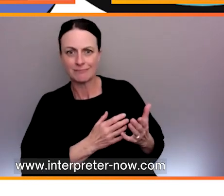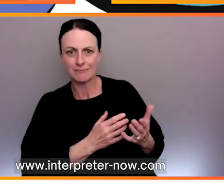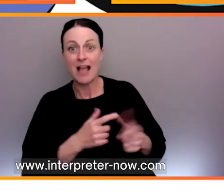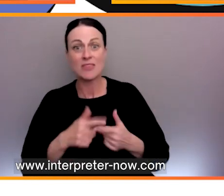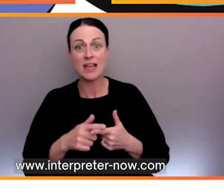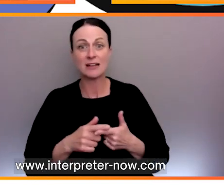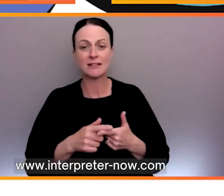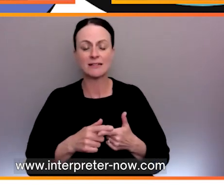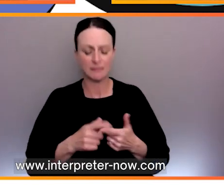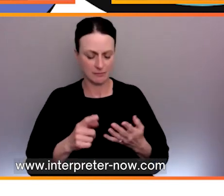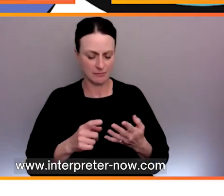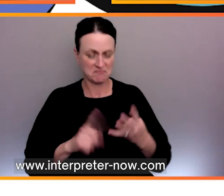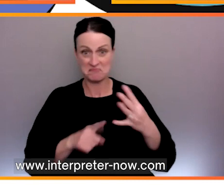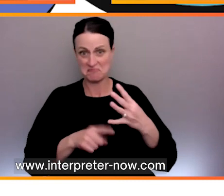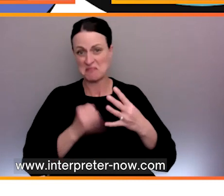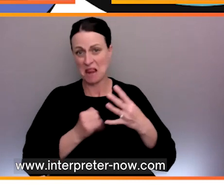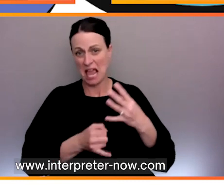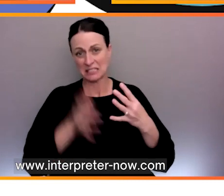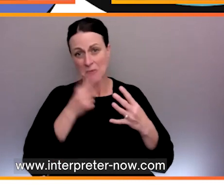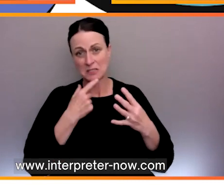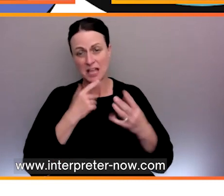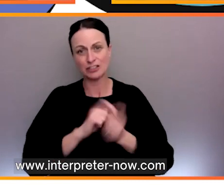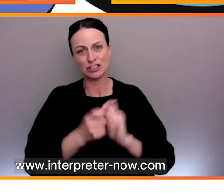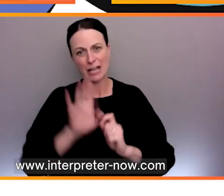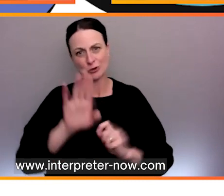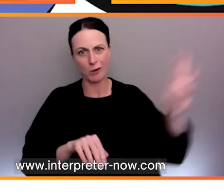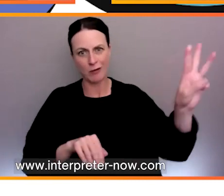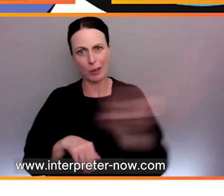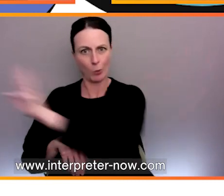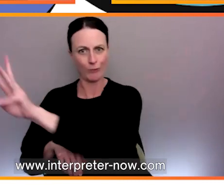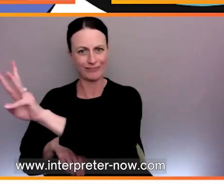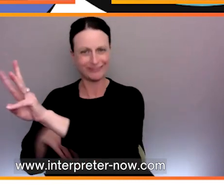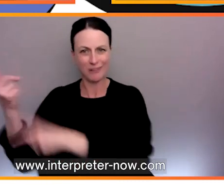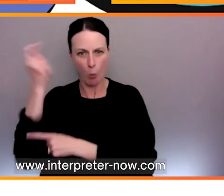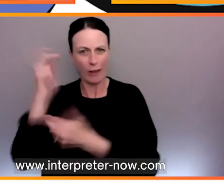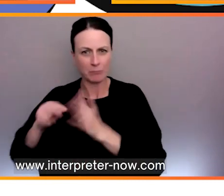finally, I would say redefine winning for yourself.